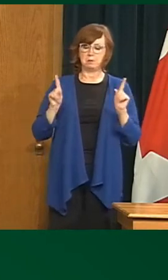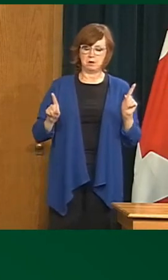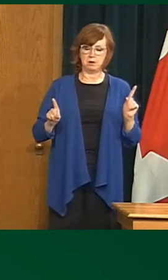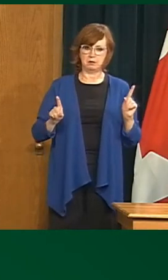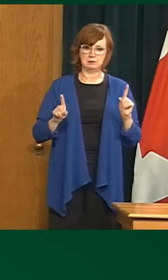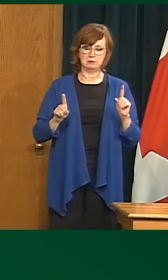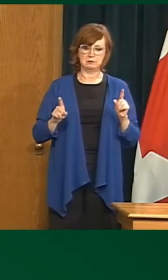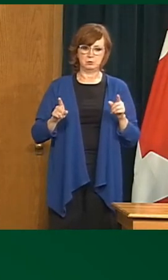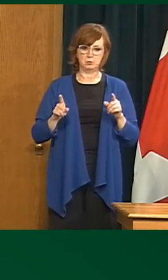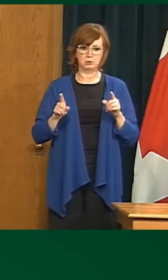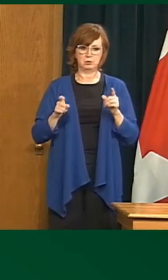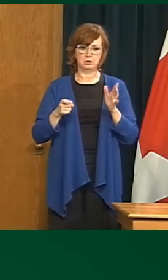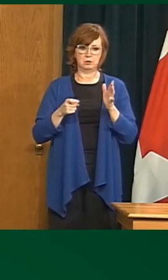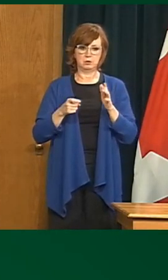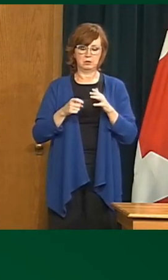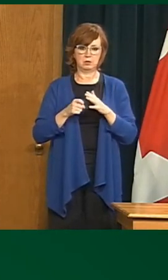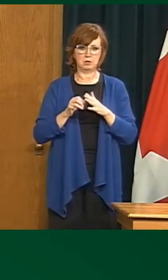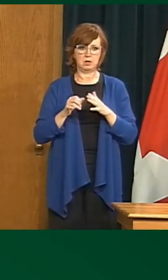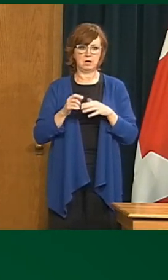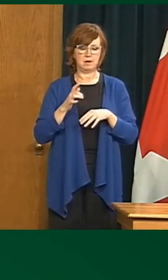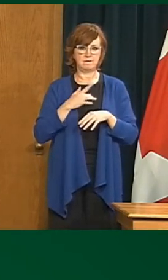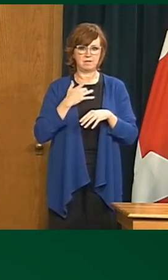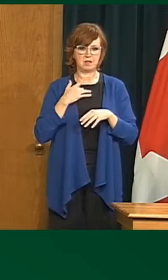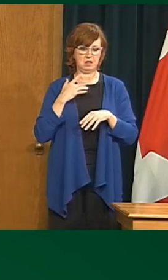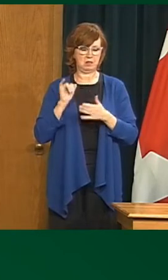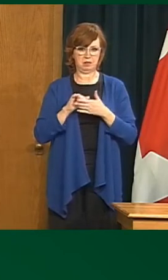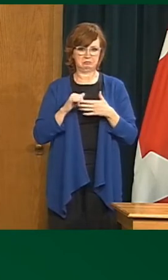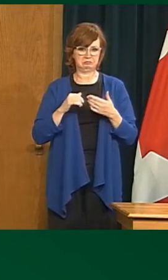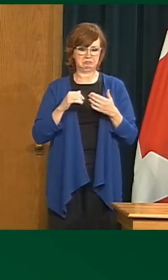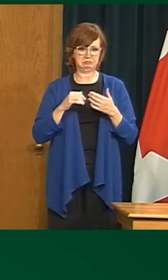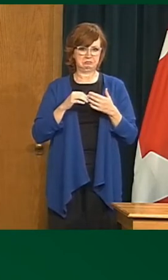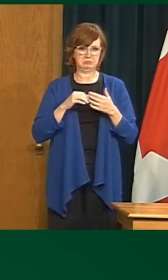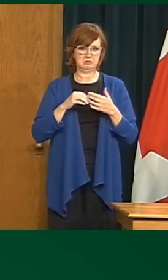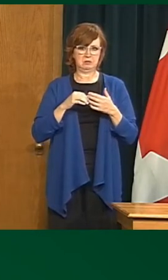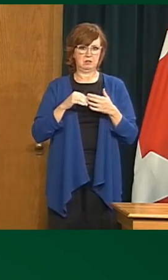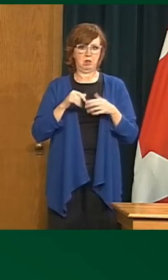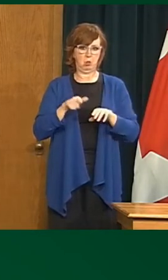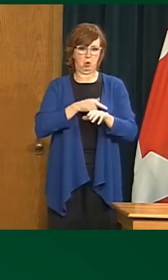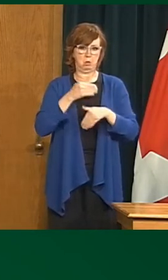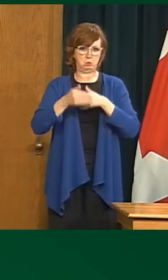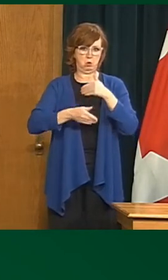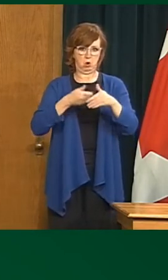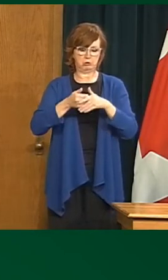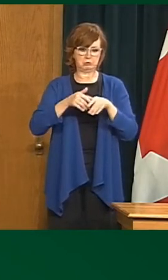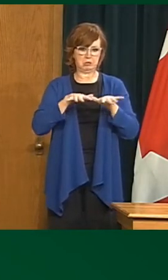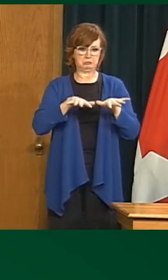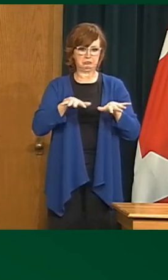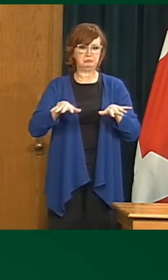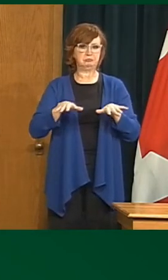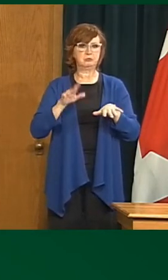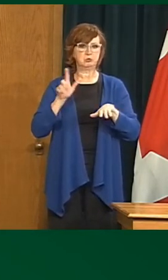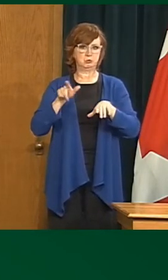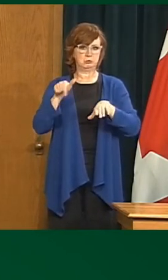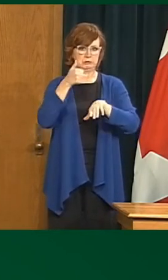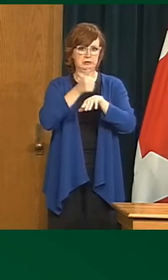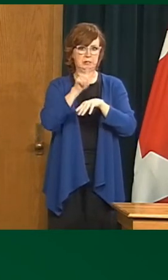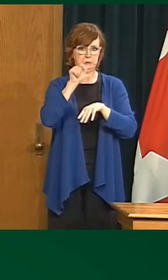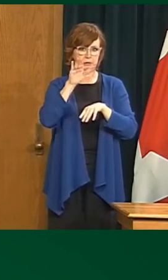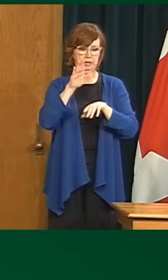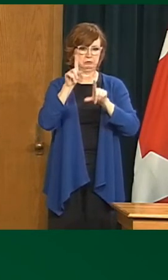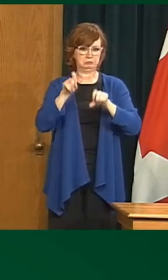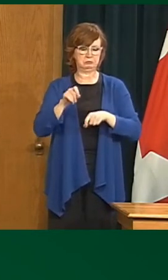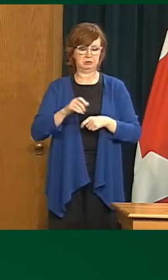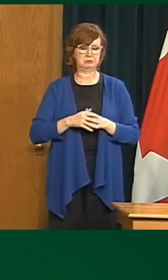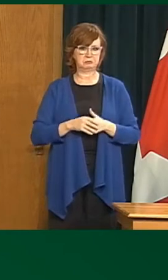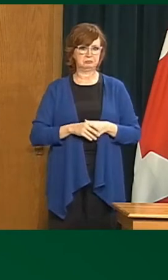I believe, for public use, if you will, and I'll let Dr. Shahab maybe speak a little bit more to that